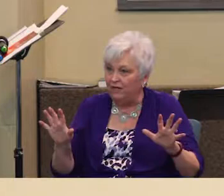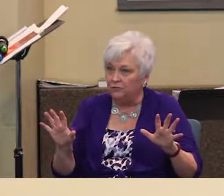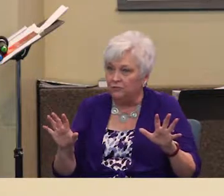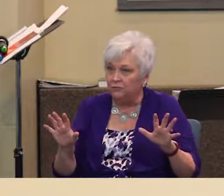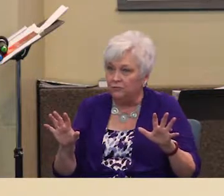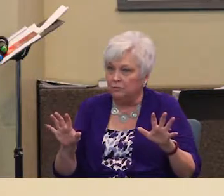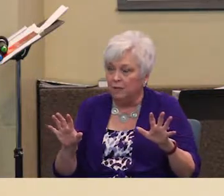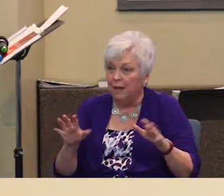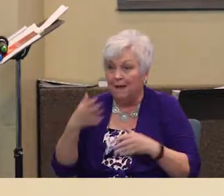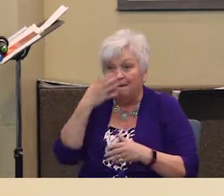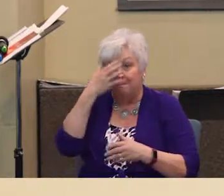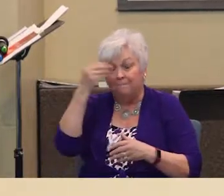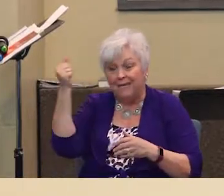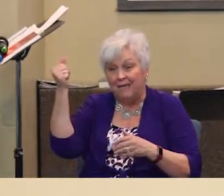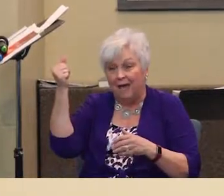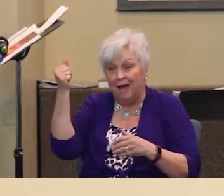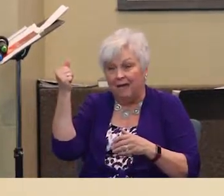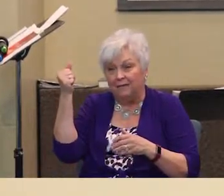because